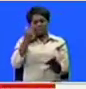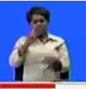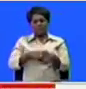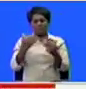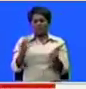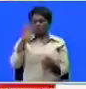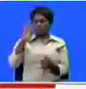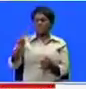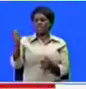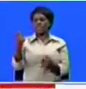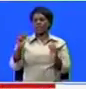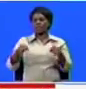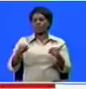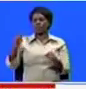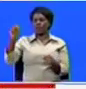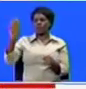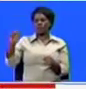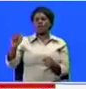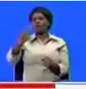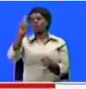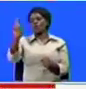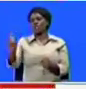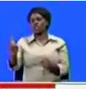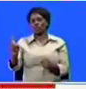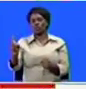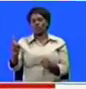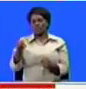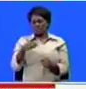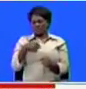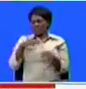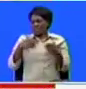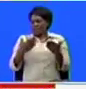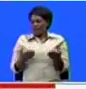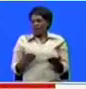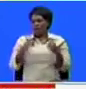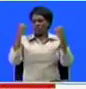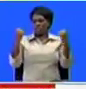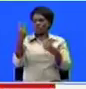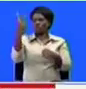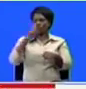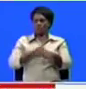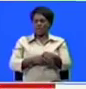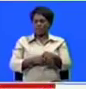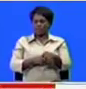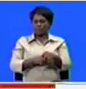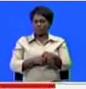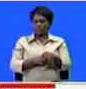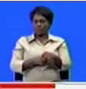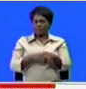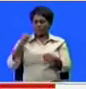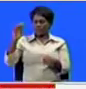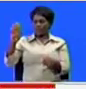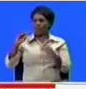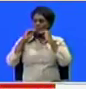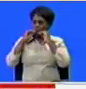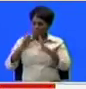a Kenyan in the NBA. Je, nyota huyu anajihisi vipi kuwa bingwa mara mbili wa ligi ya NBA? It's a